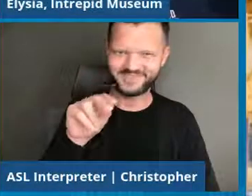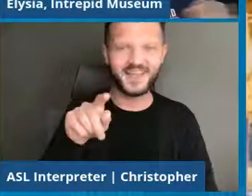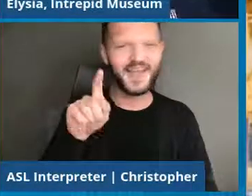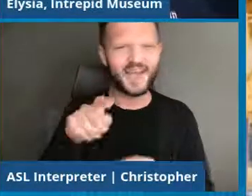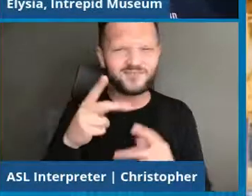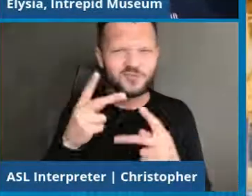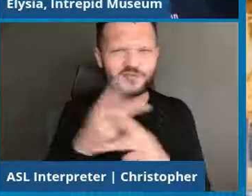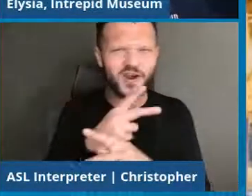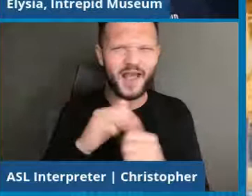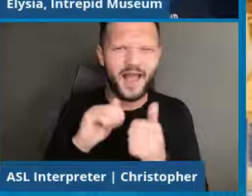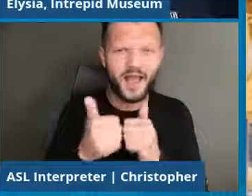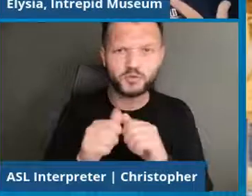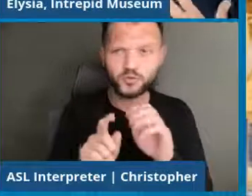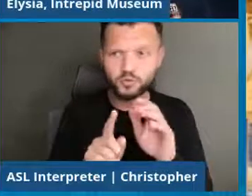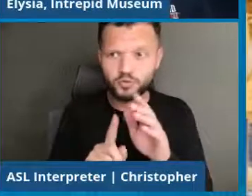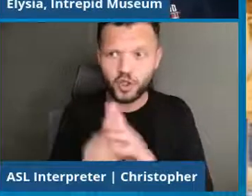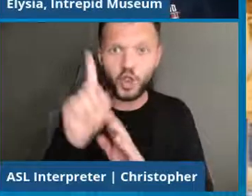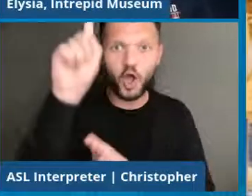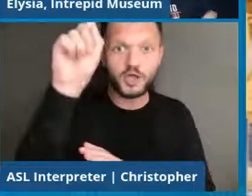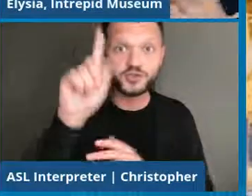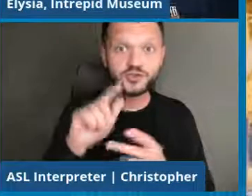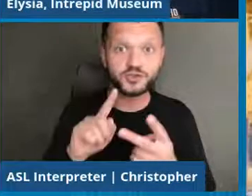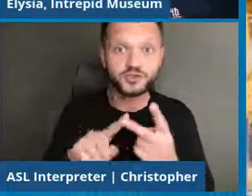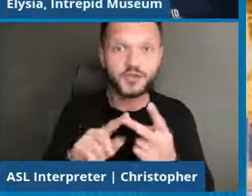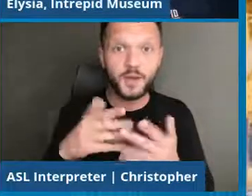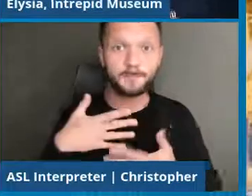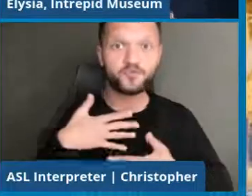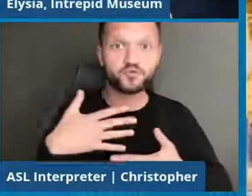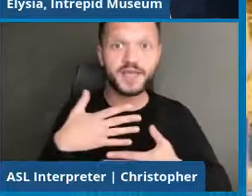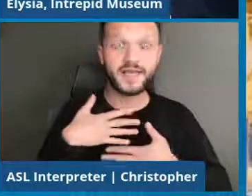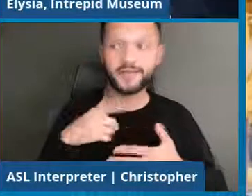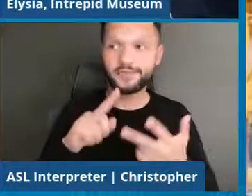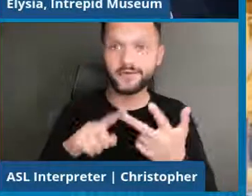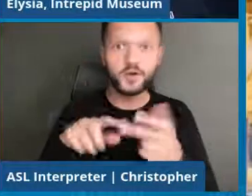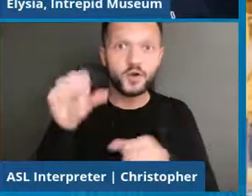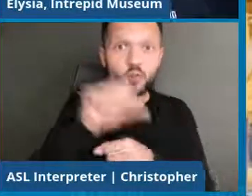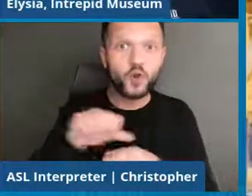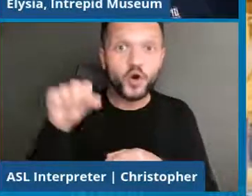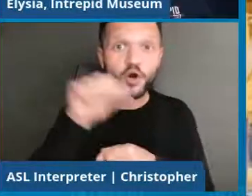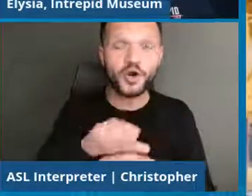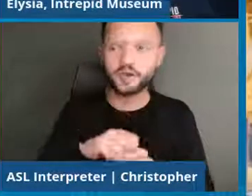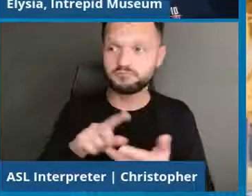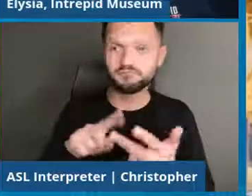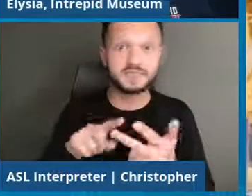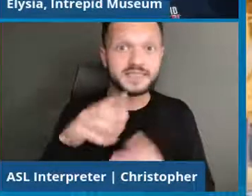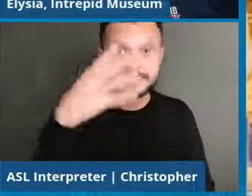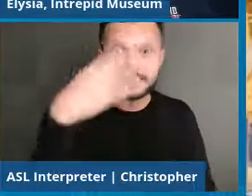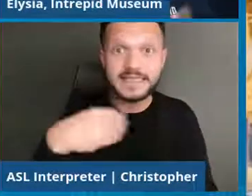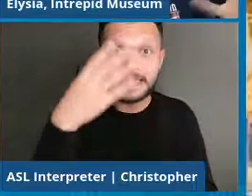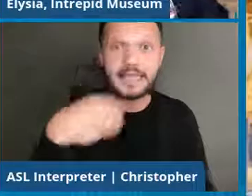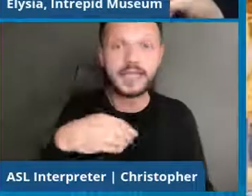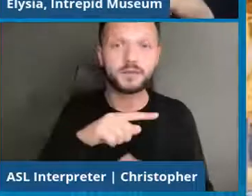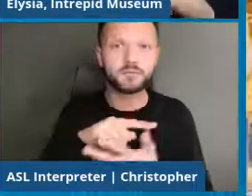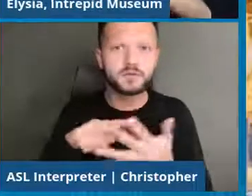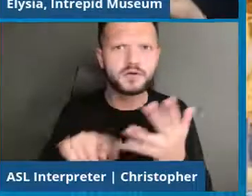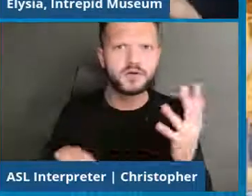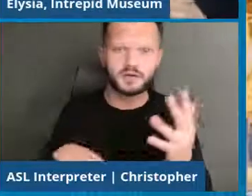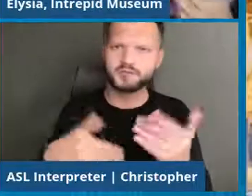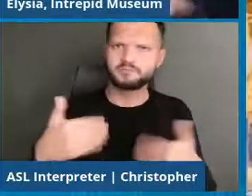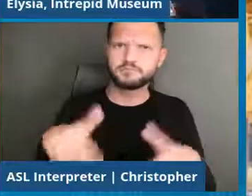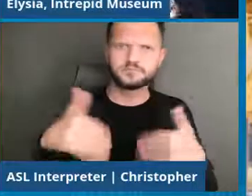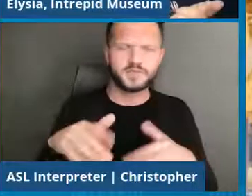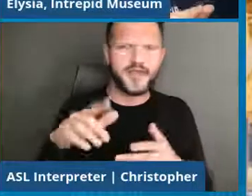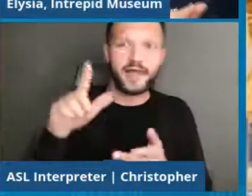How to breathe up there, how to work and sleep over long periods of time. And then you've got things like docking